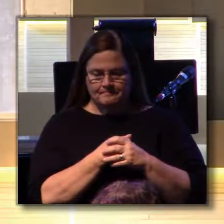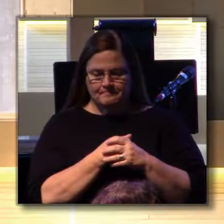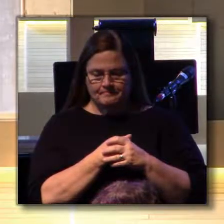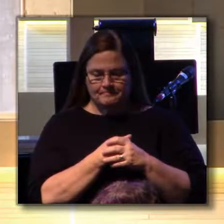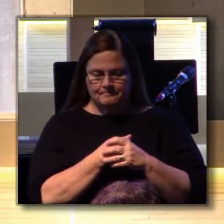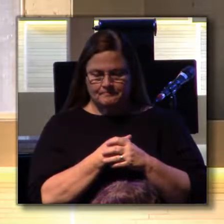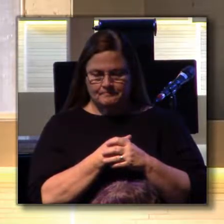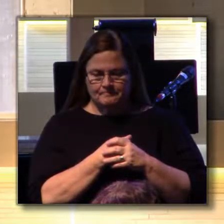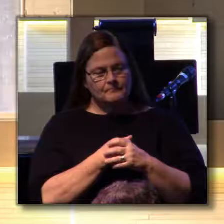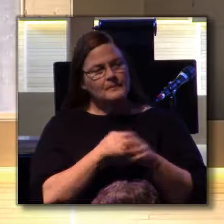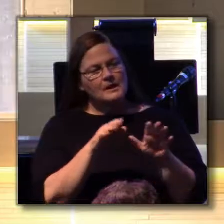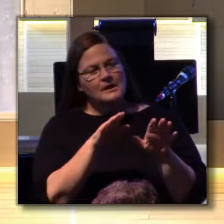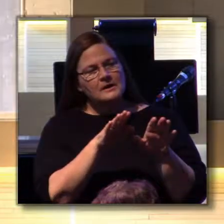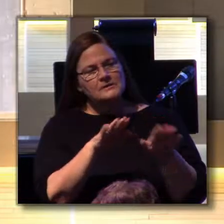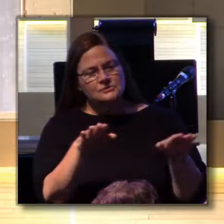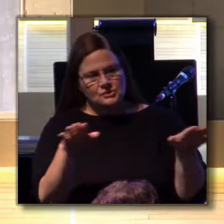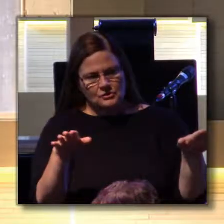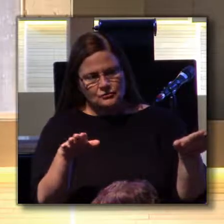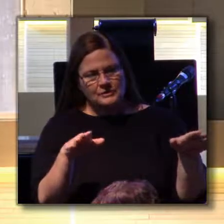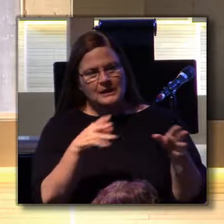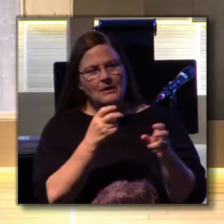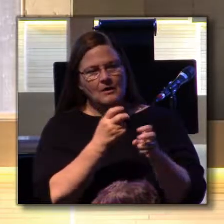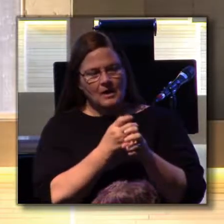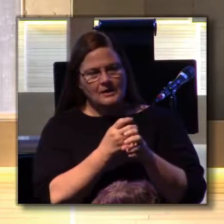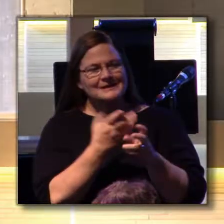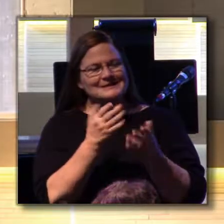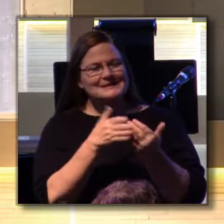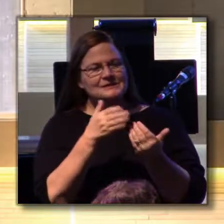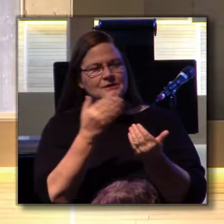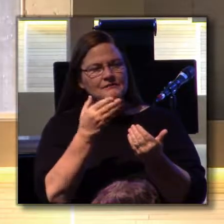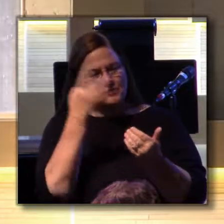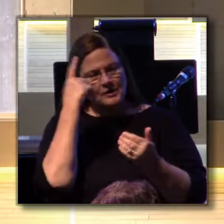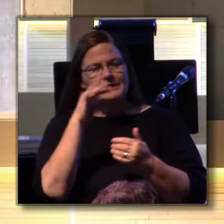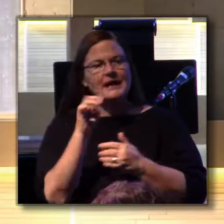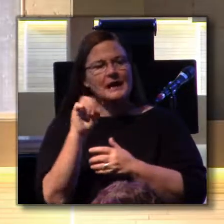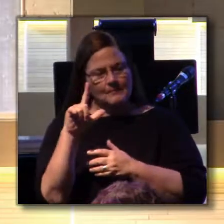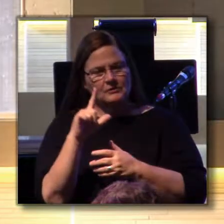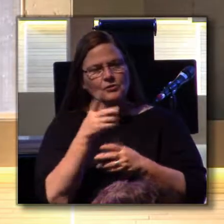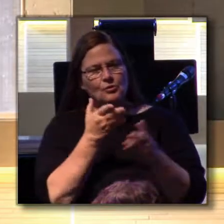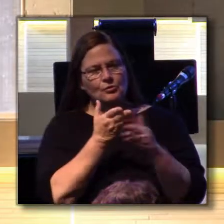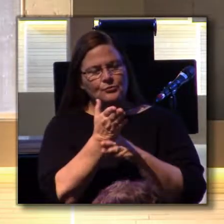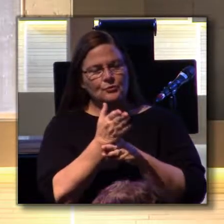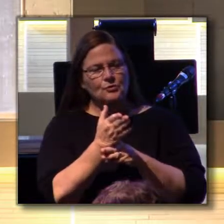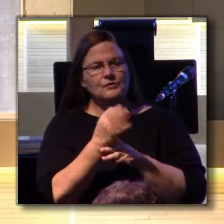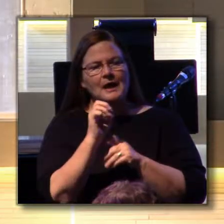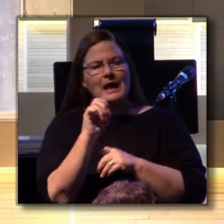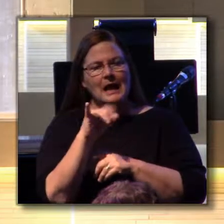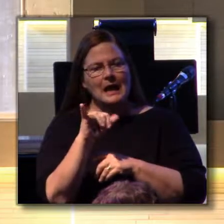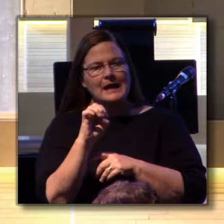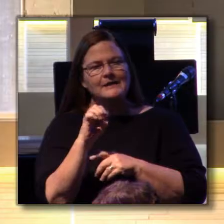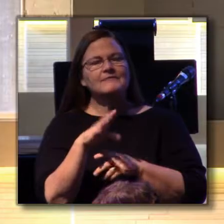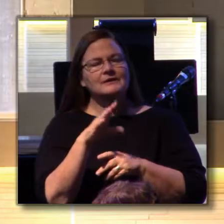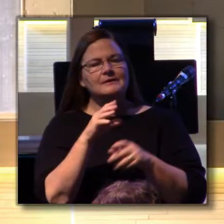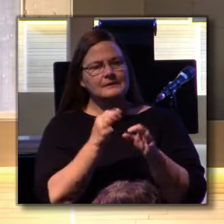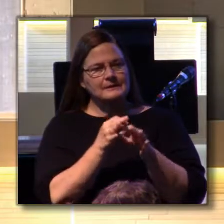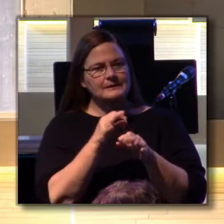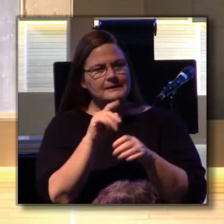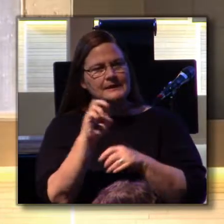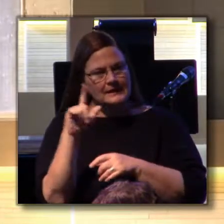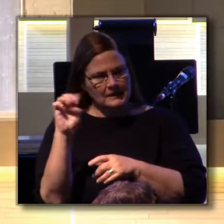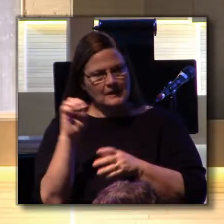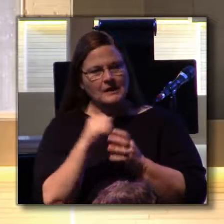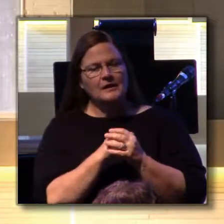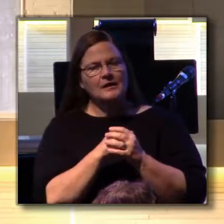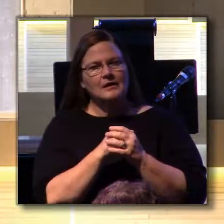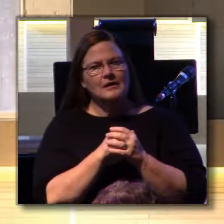children, how hard it is to enter the kingdom of God. It's easier for a camel to go through the eye of a needle than for a rich man to enter the kingdom of God. So what do you think he meant when he